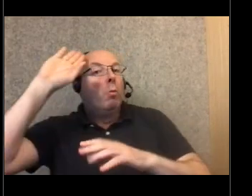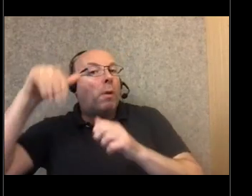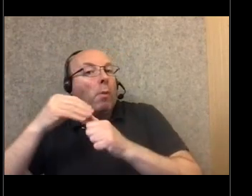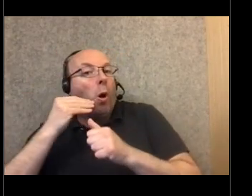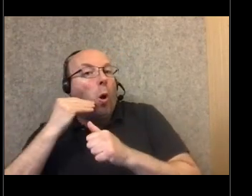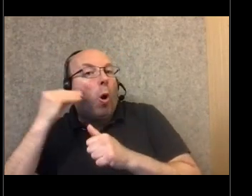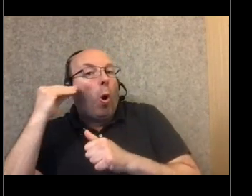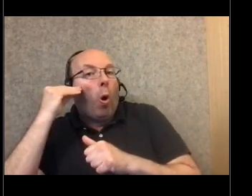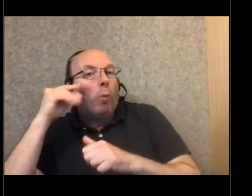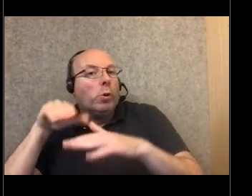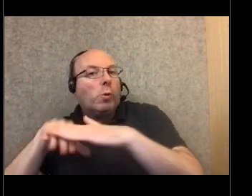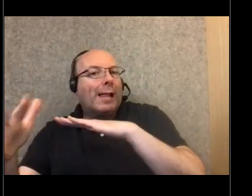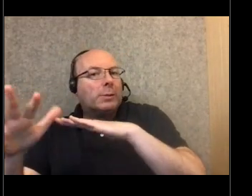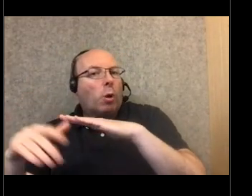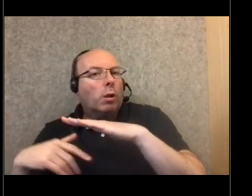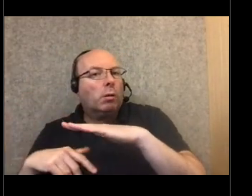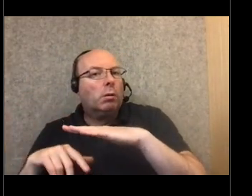unit entrances.